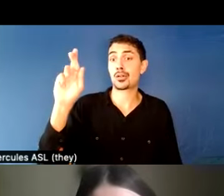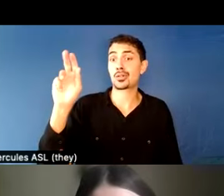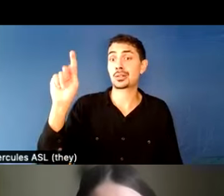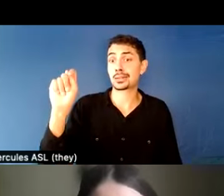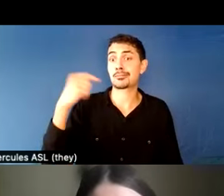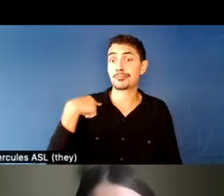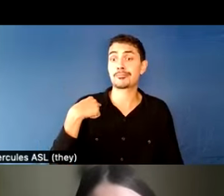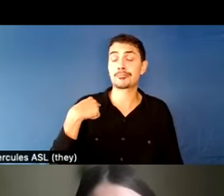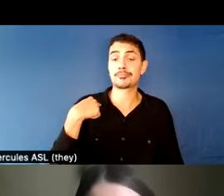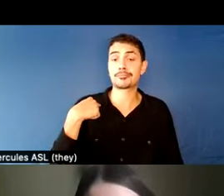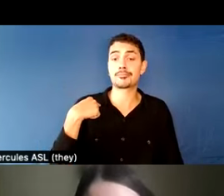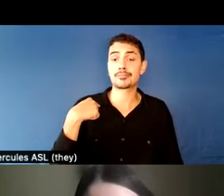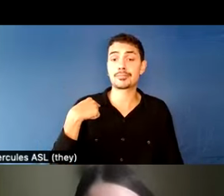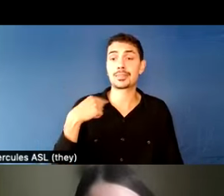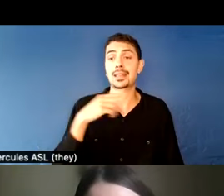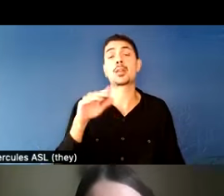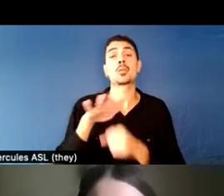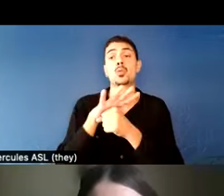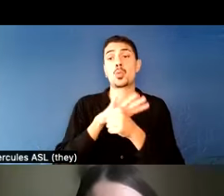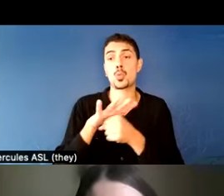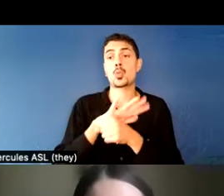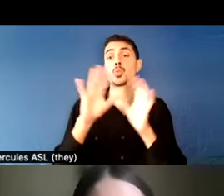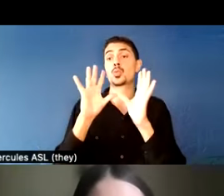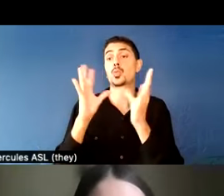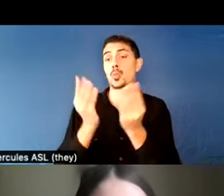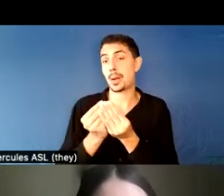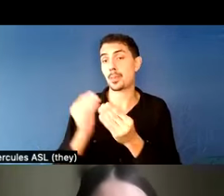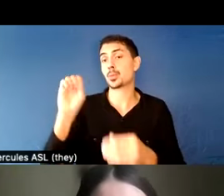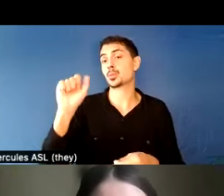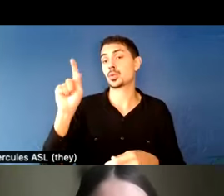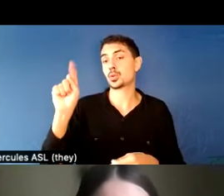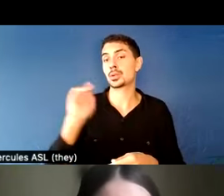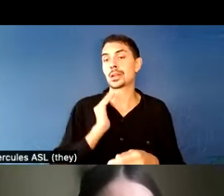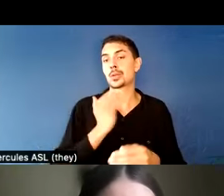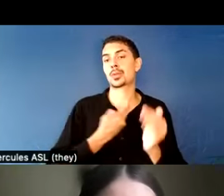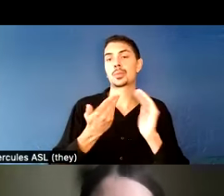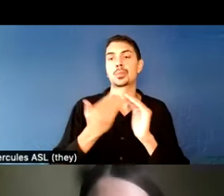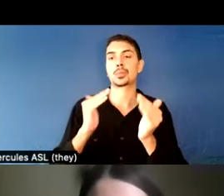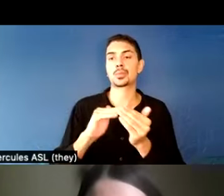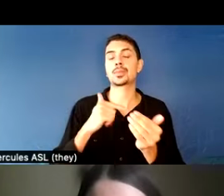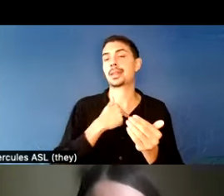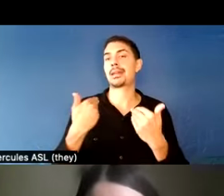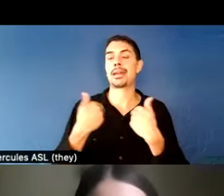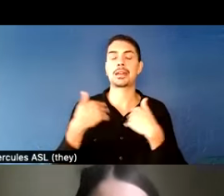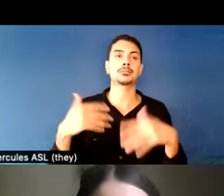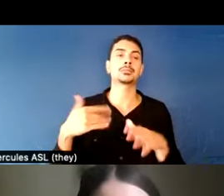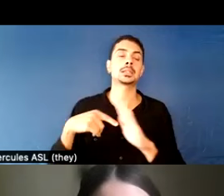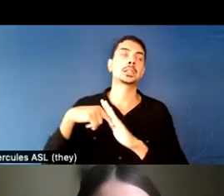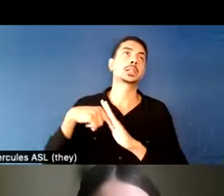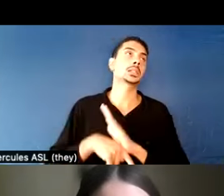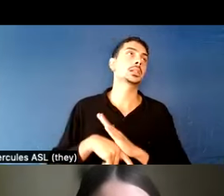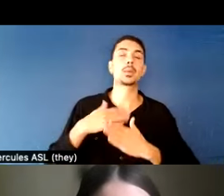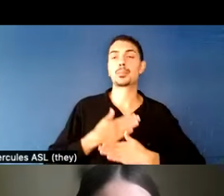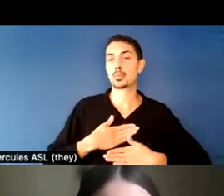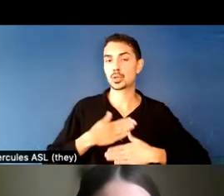one of the tribal SARTs in our community. And so I kind of had a deep appreciation for them from that